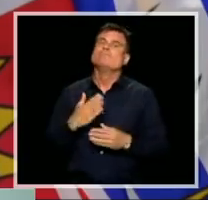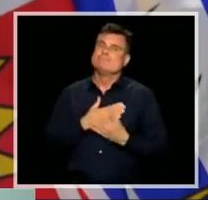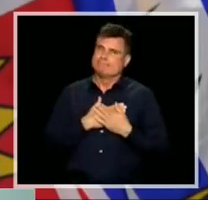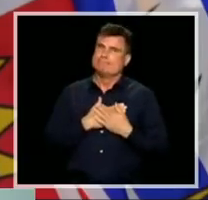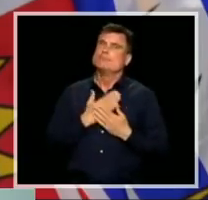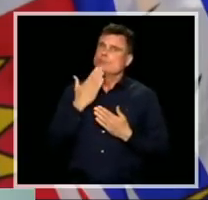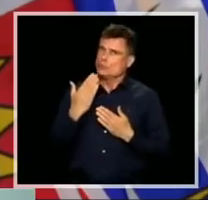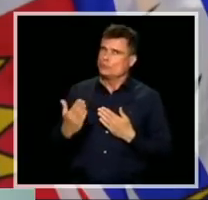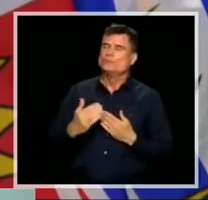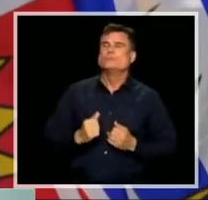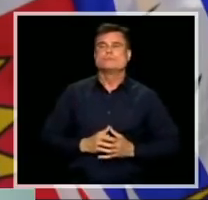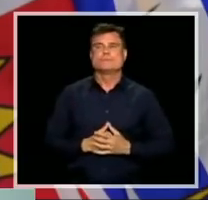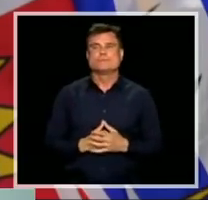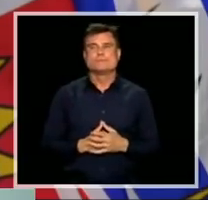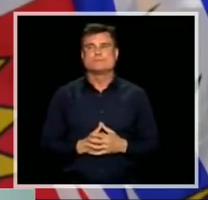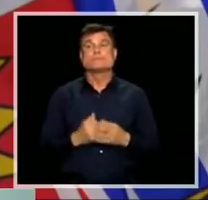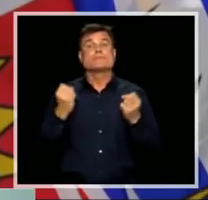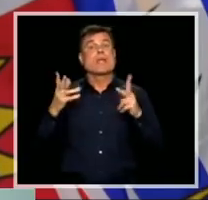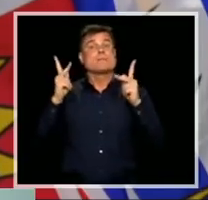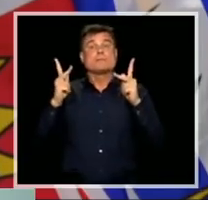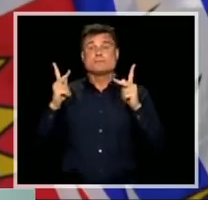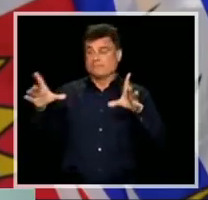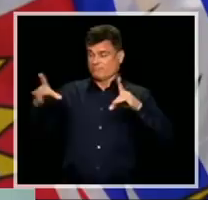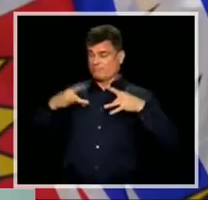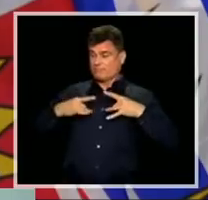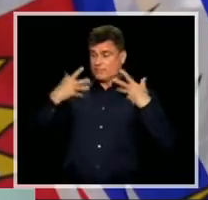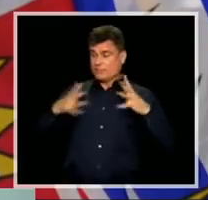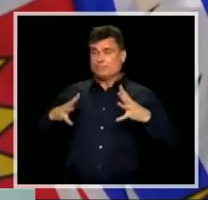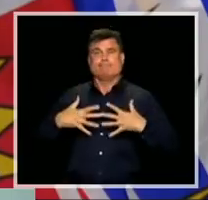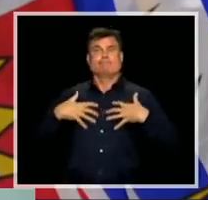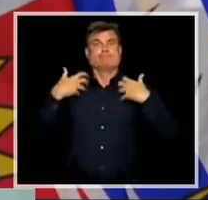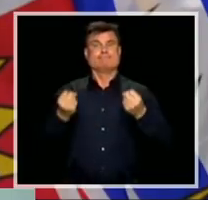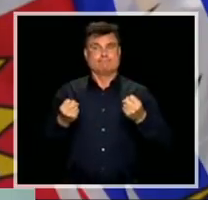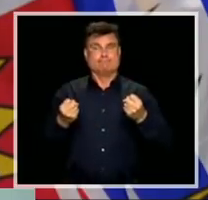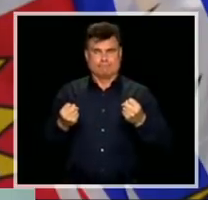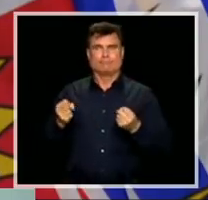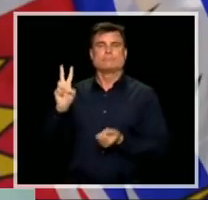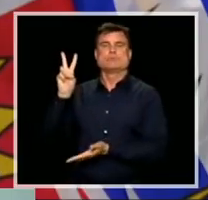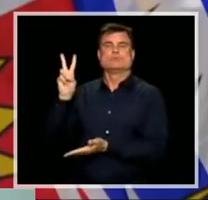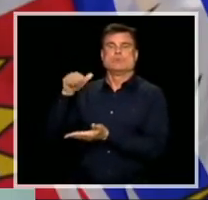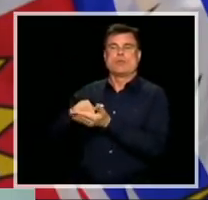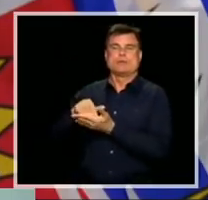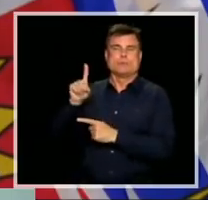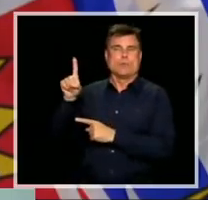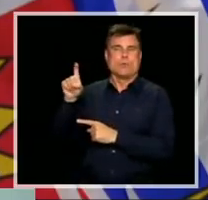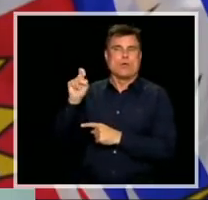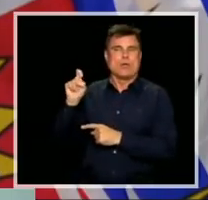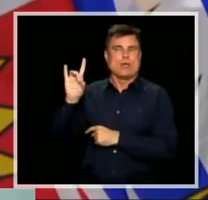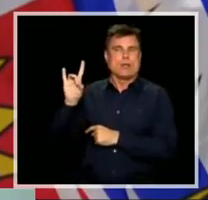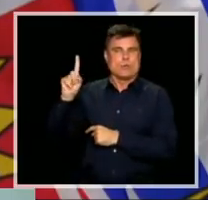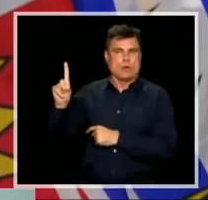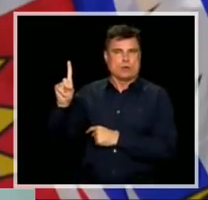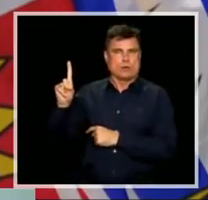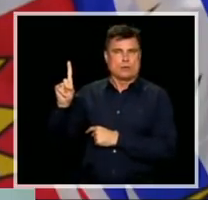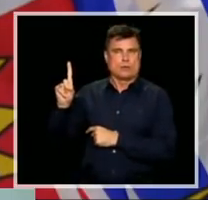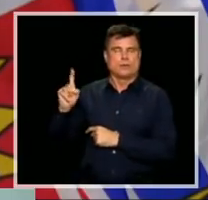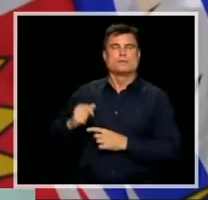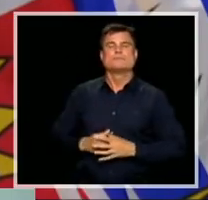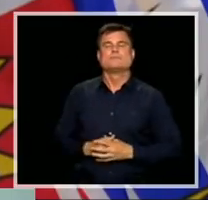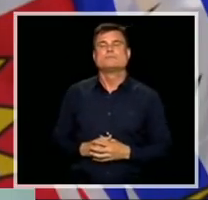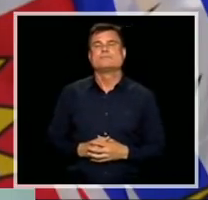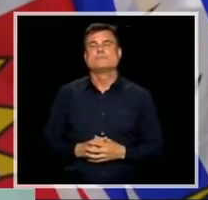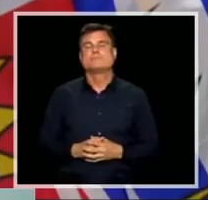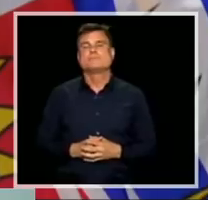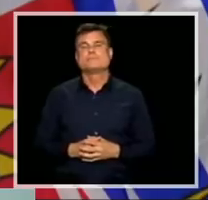have been talking about from the very beginning. That is staying away from others if we're feeling unwell, washing our